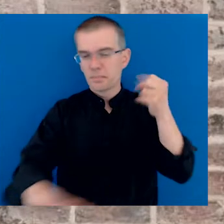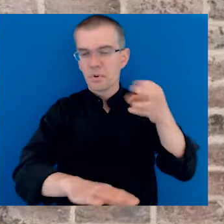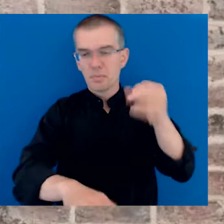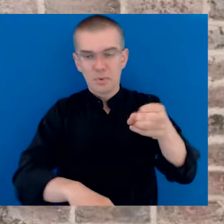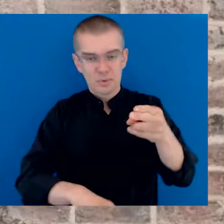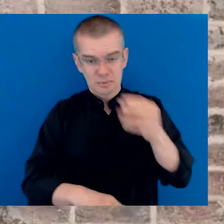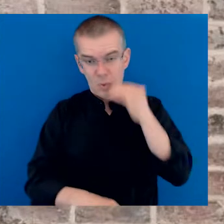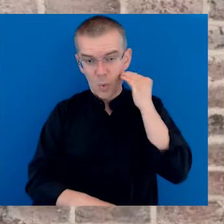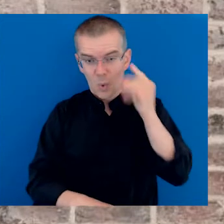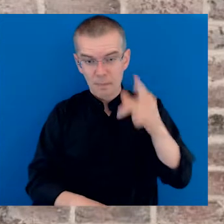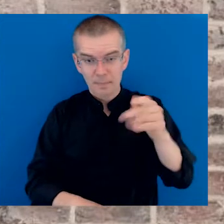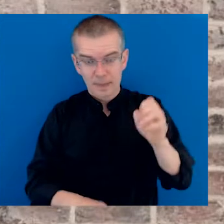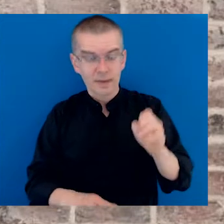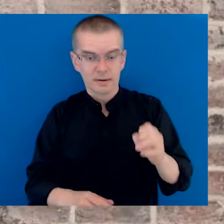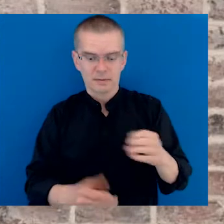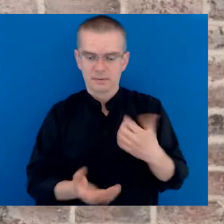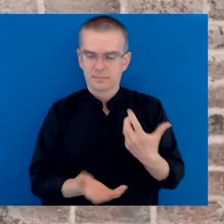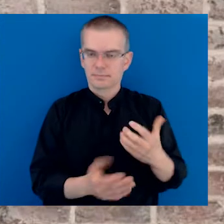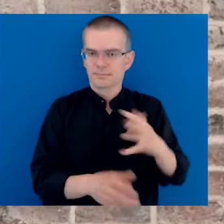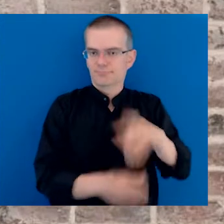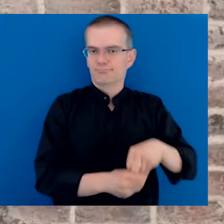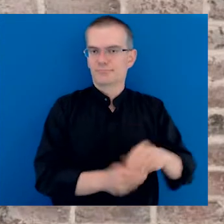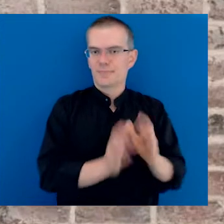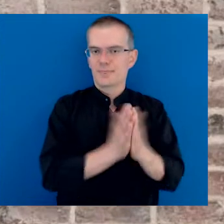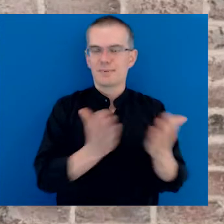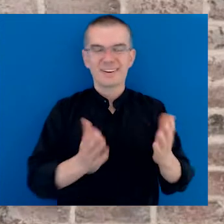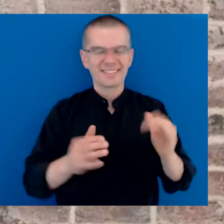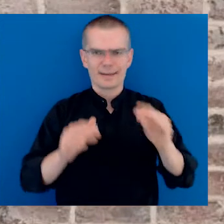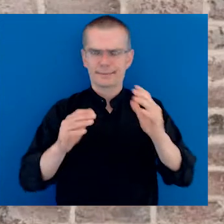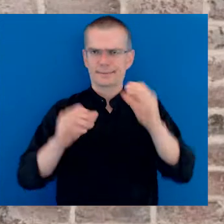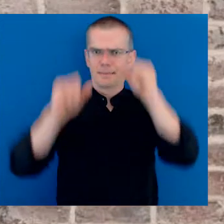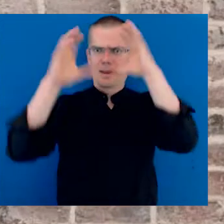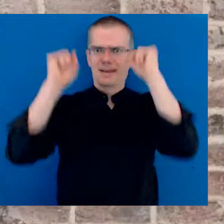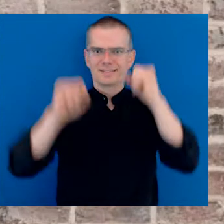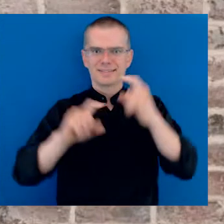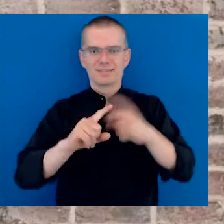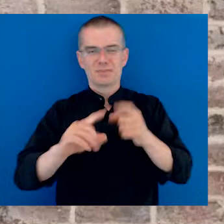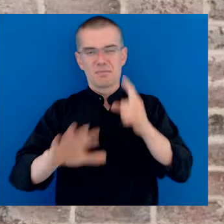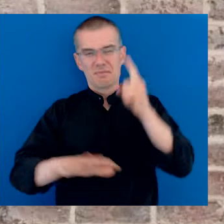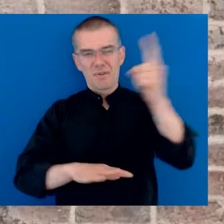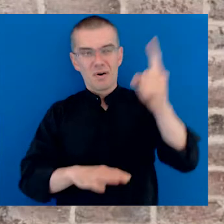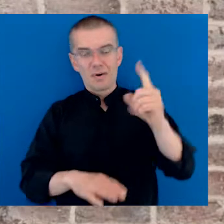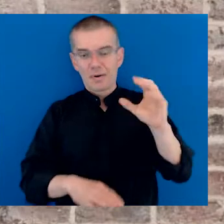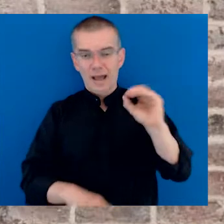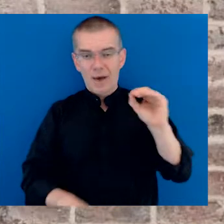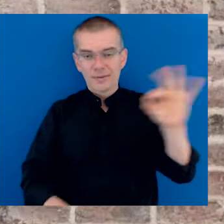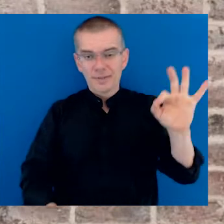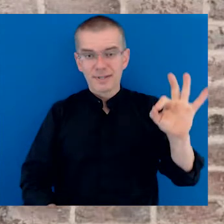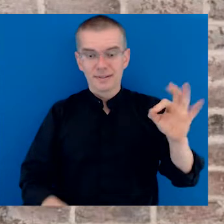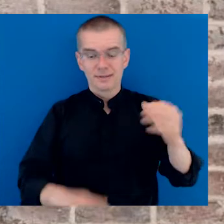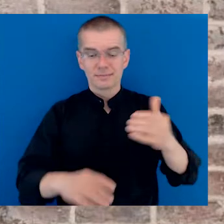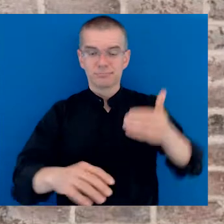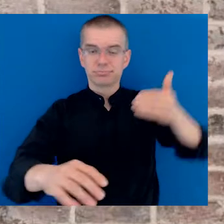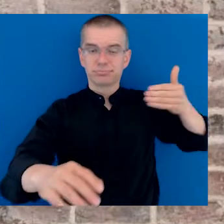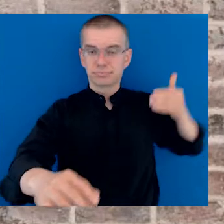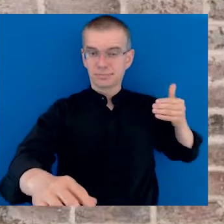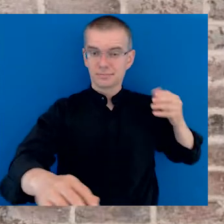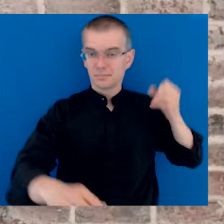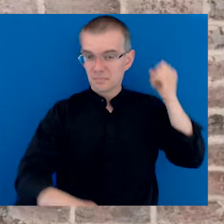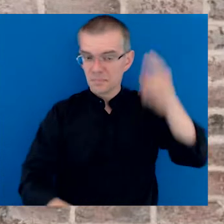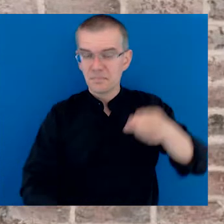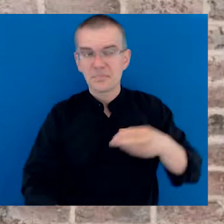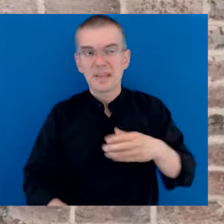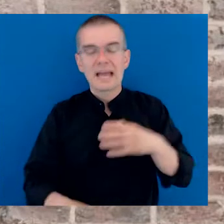game, which really is amazing. From the outfield, you know, that is truly incredible. And he was